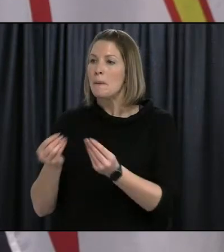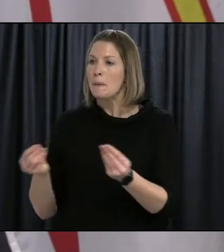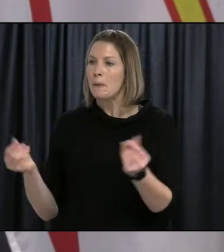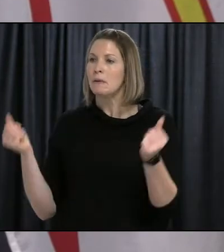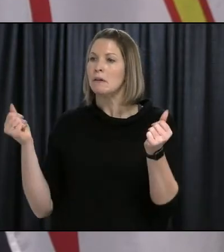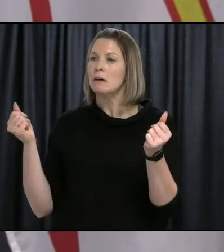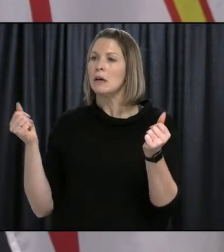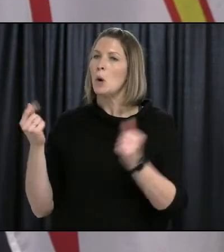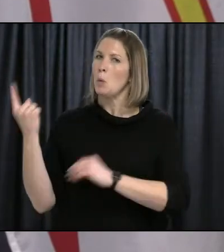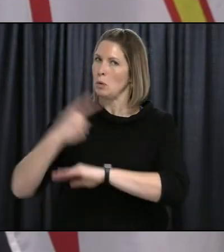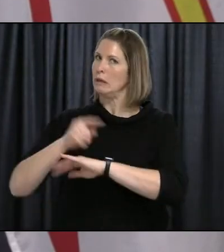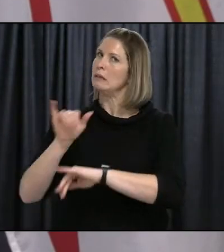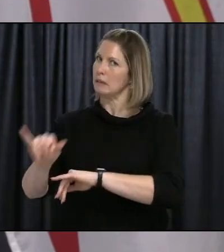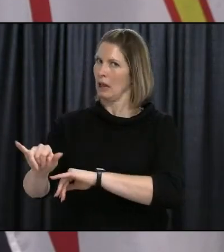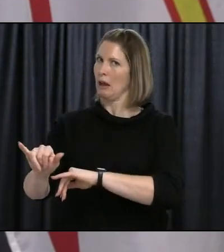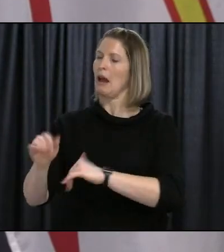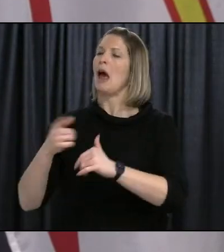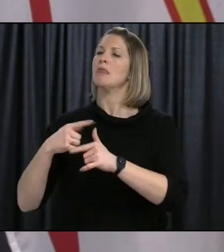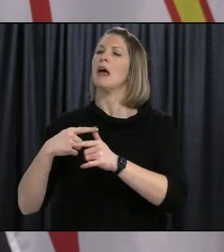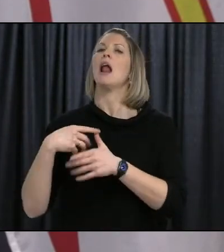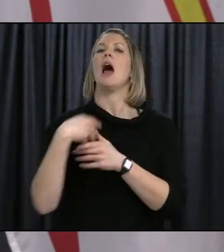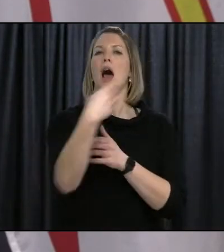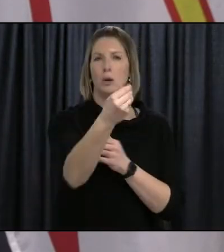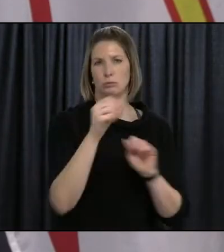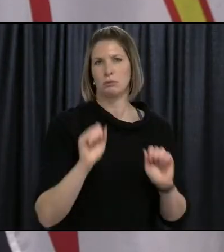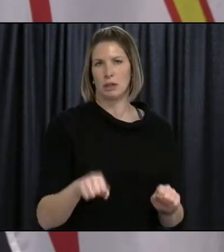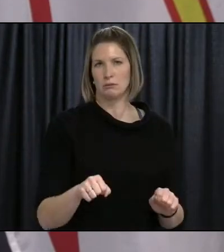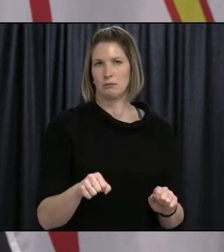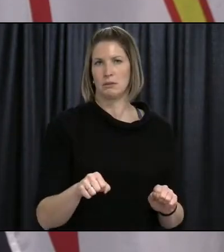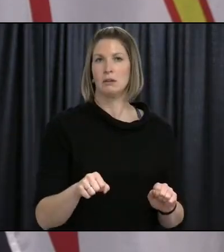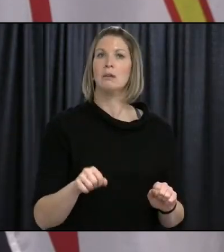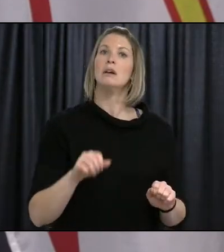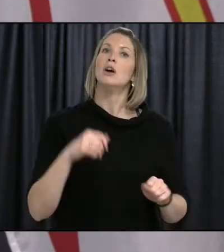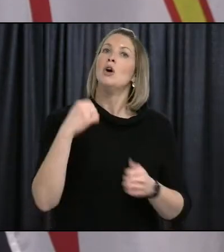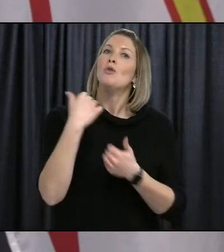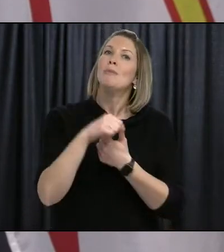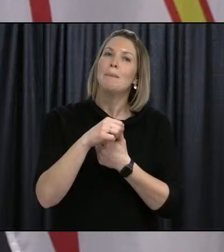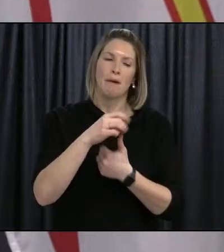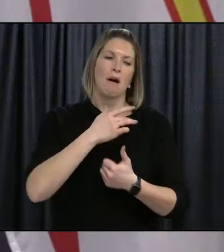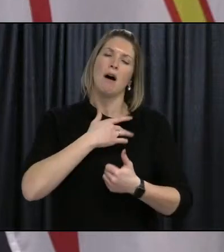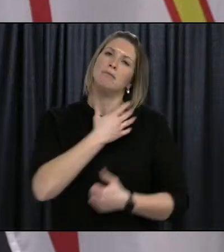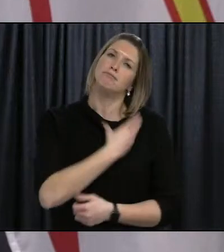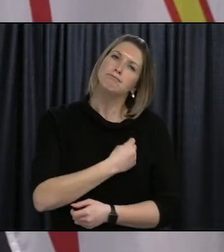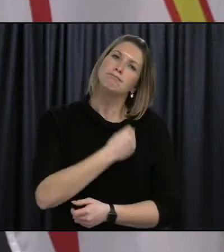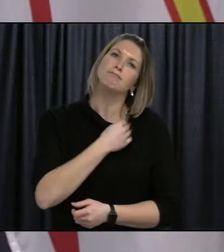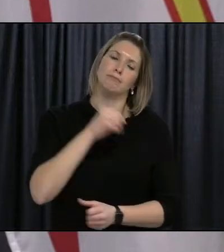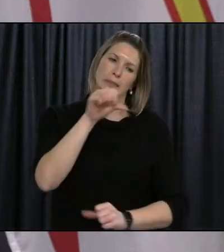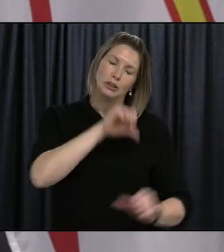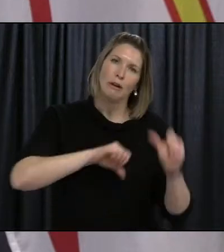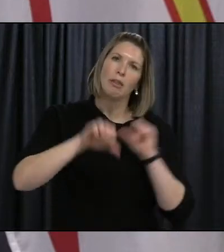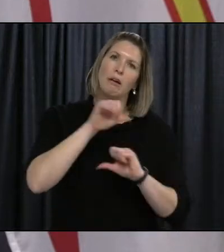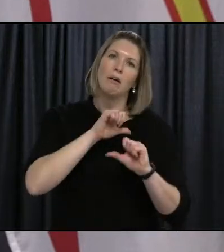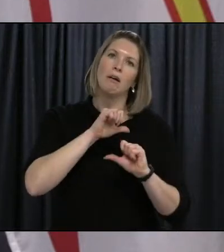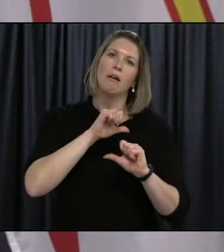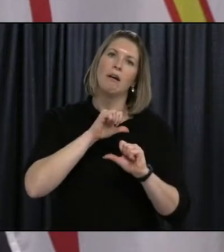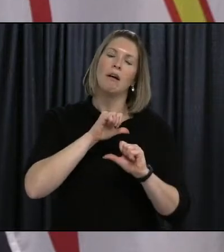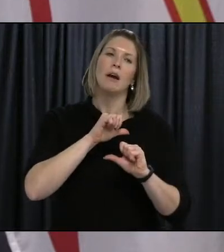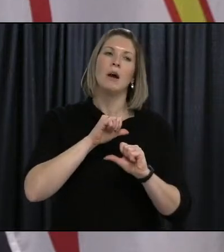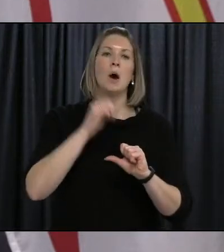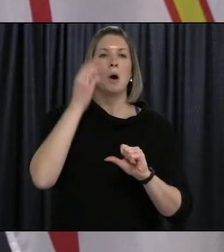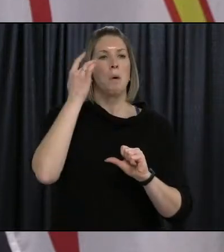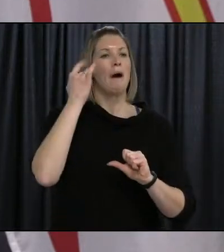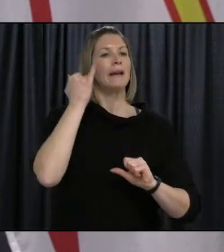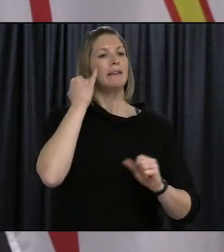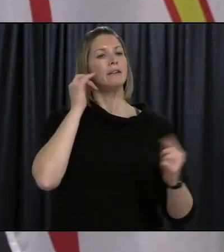final layer: be kind to others. We all need kindness and compassion to get through this pandemic. A kind word is never